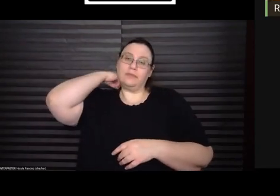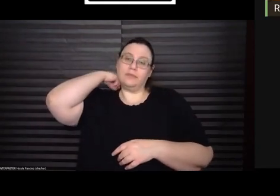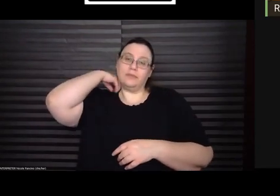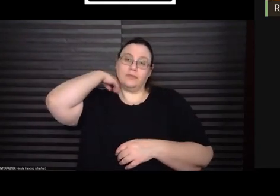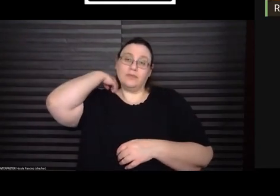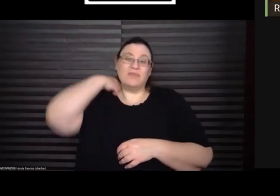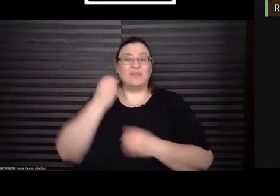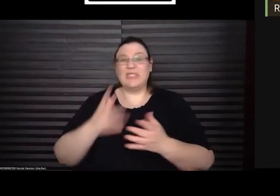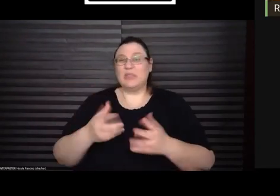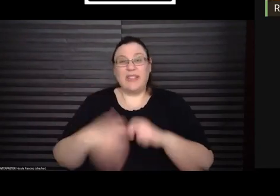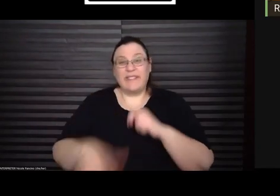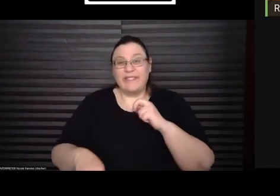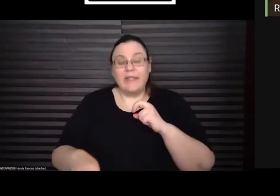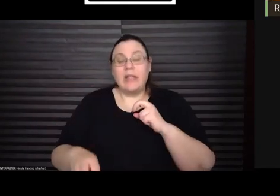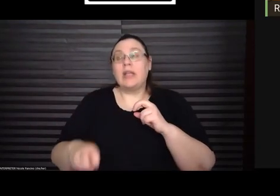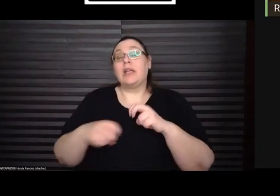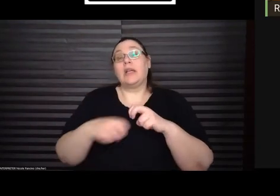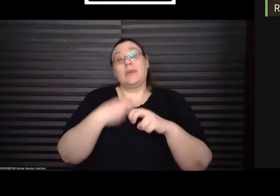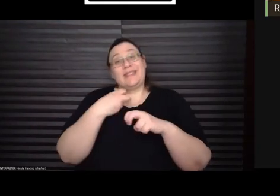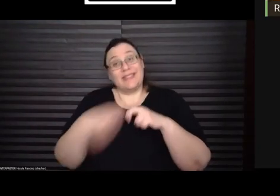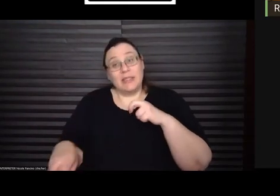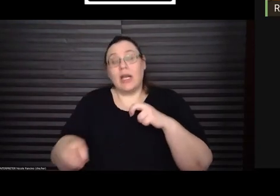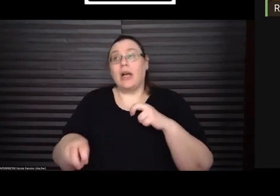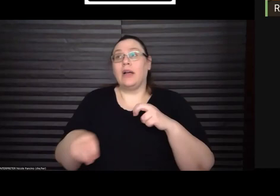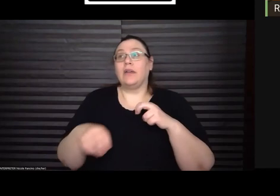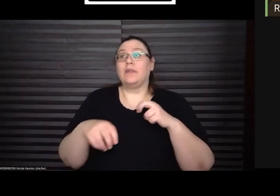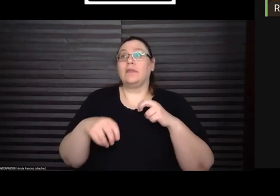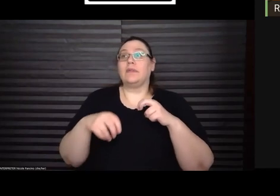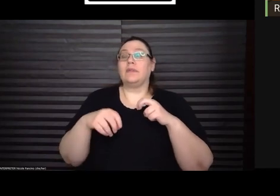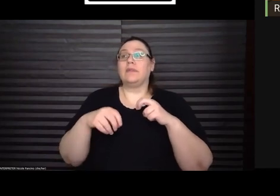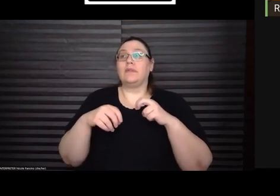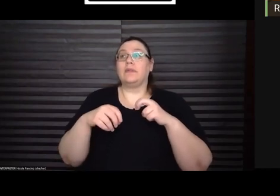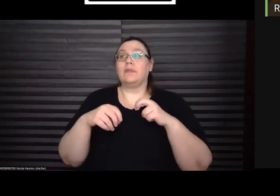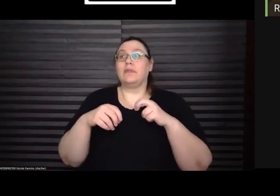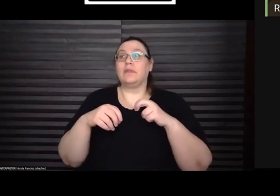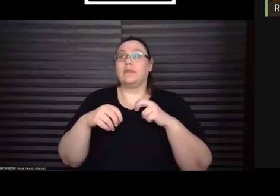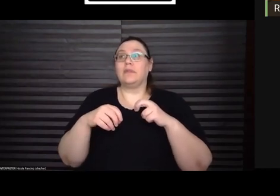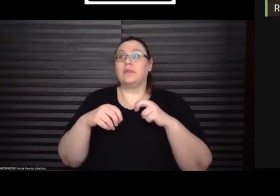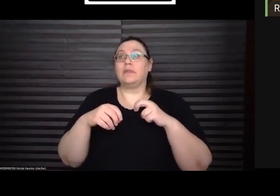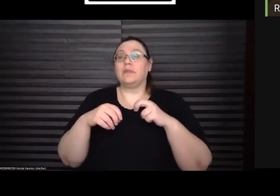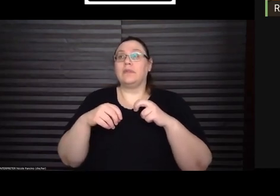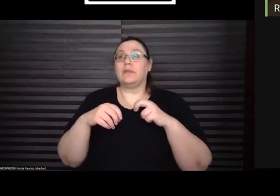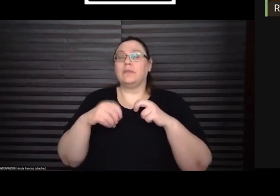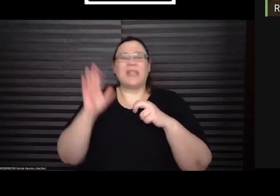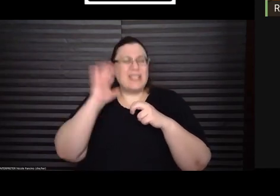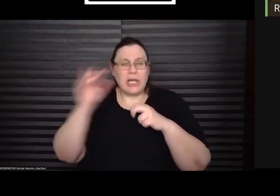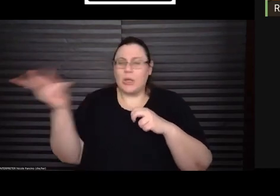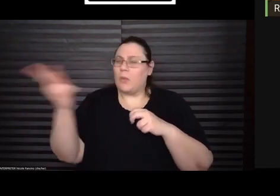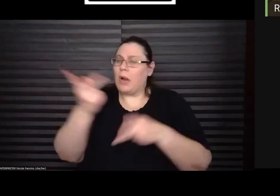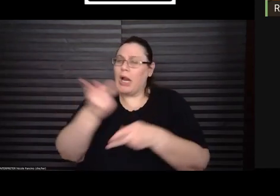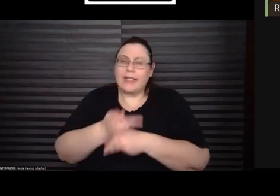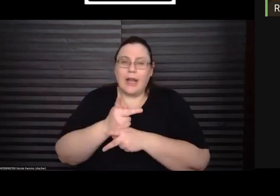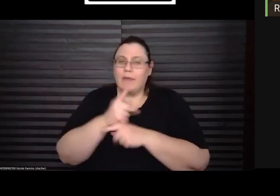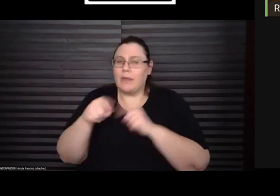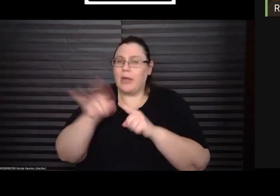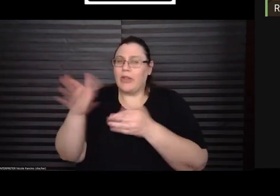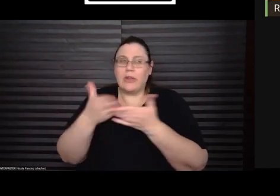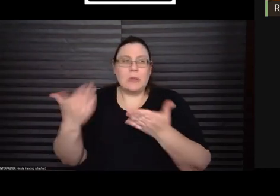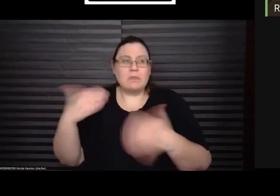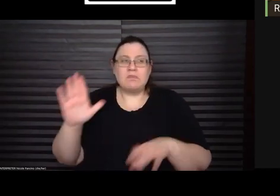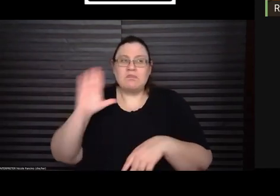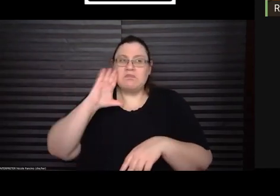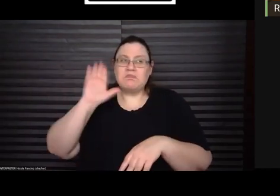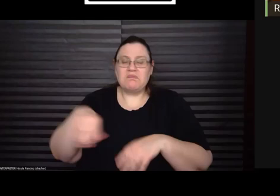it was really tough, you know, and it was tough because I knew how careful they were with their